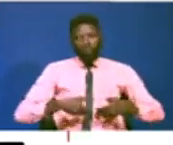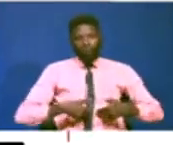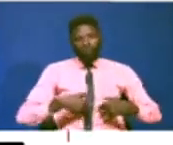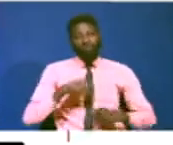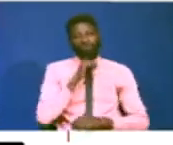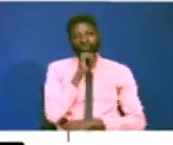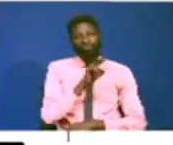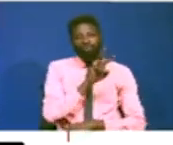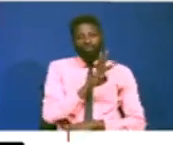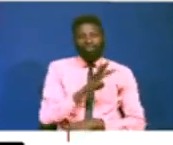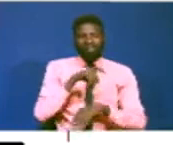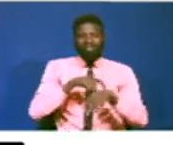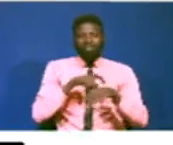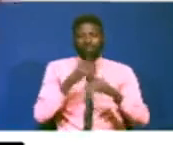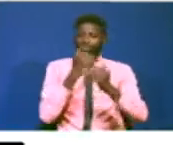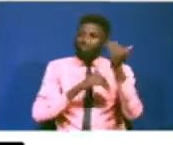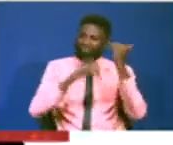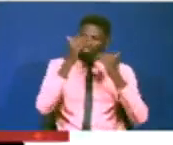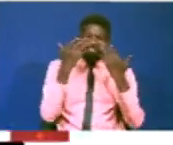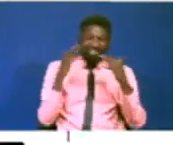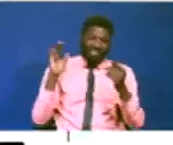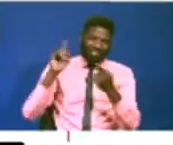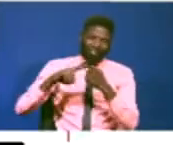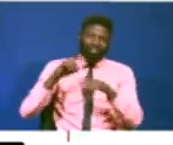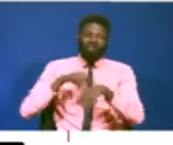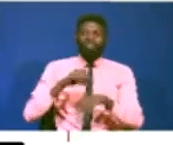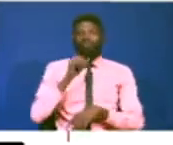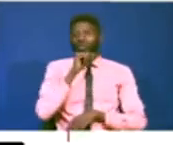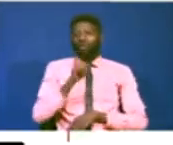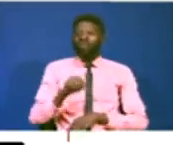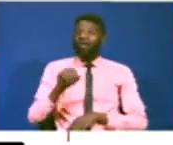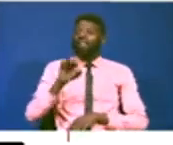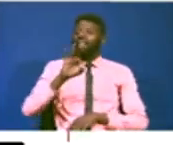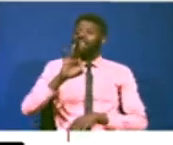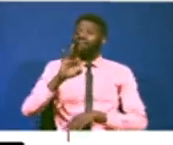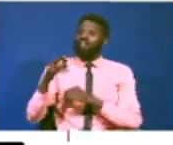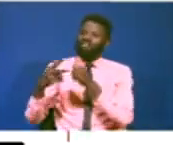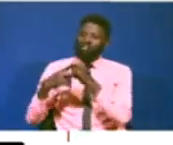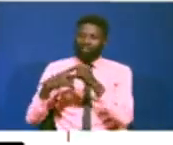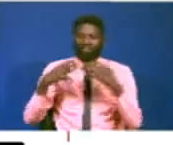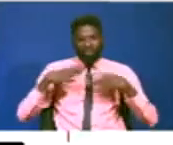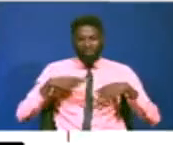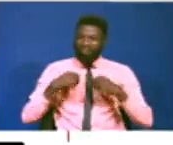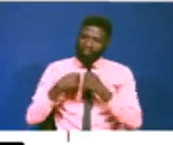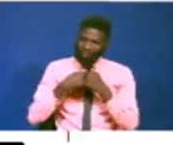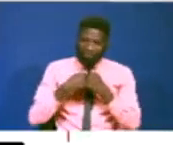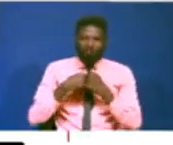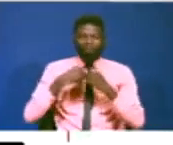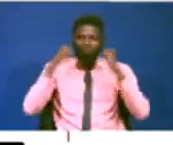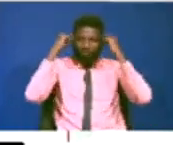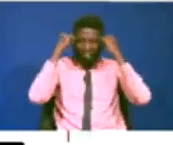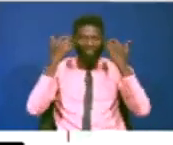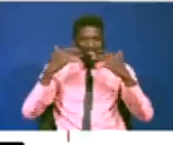after campus, all the way to 37. These are people who are struggling. You've gone to school, or you've invested X, Y, Z, but still it's not giving you